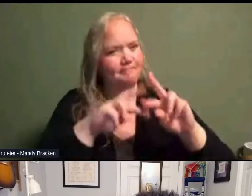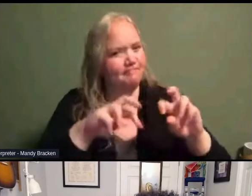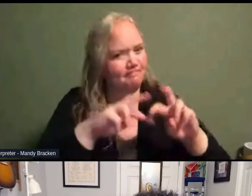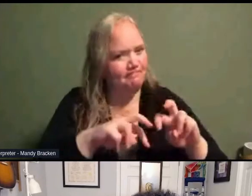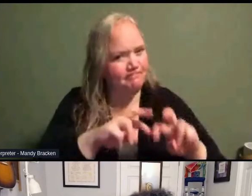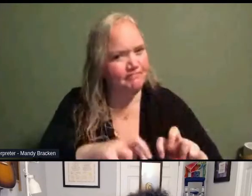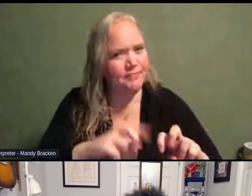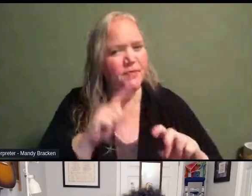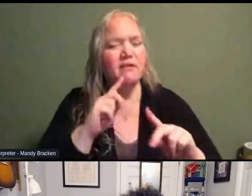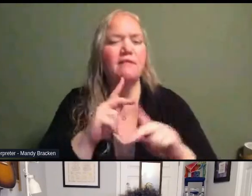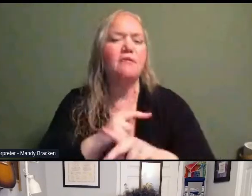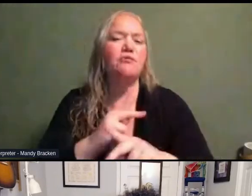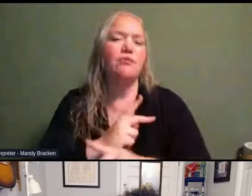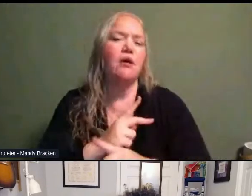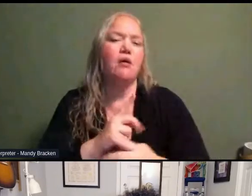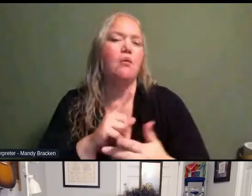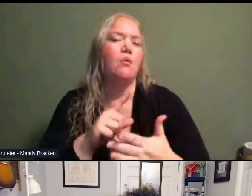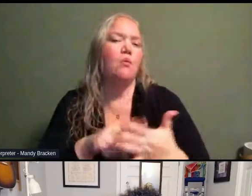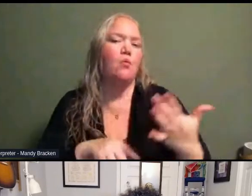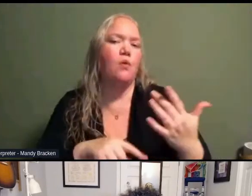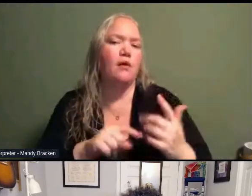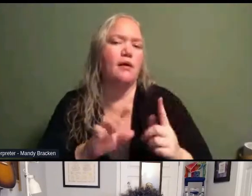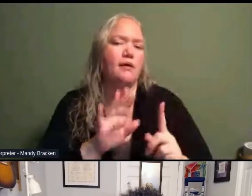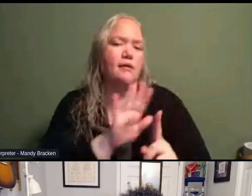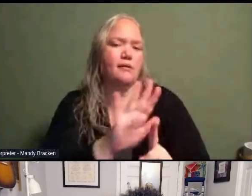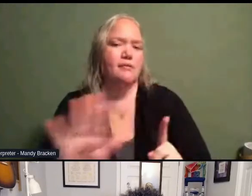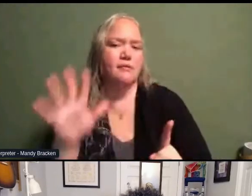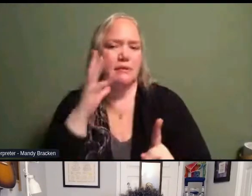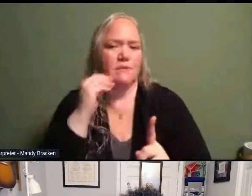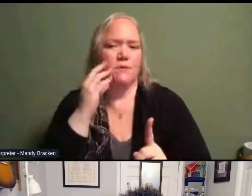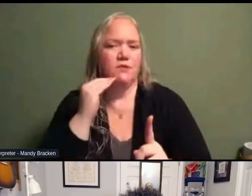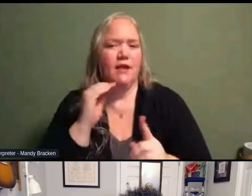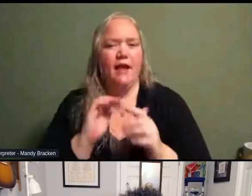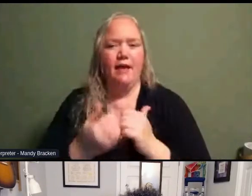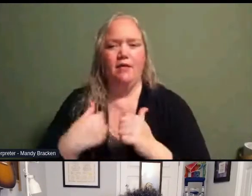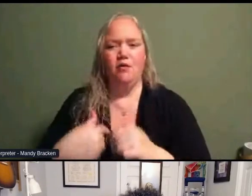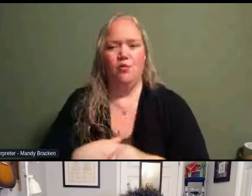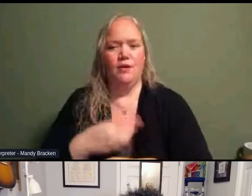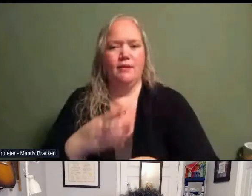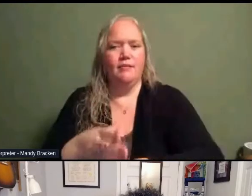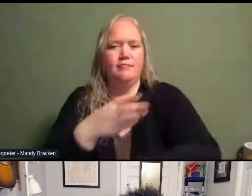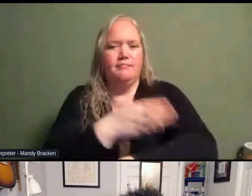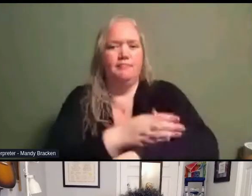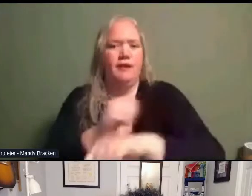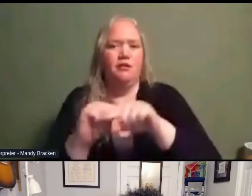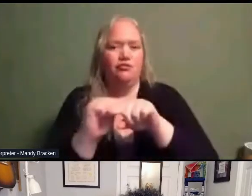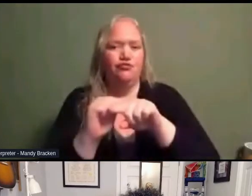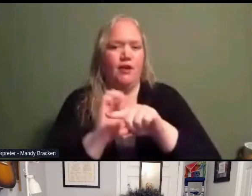what it is that we can do to better train our team and serve our community.